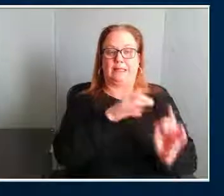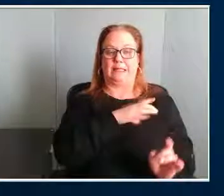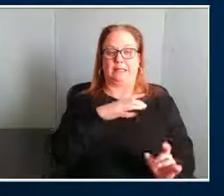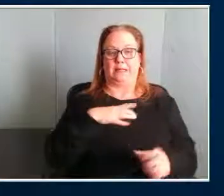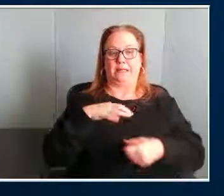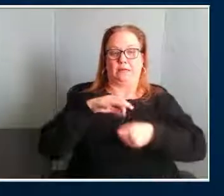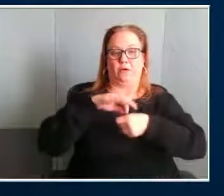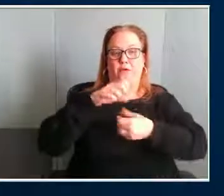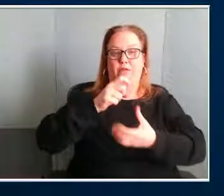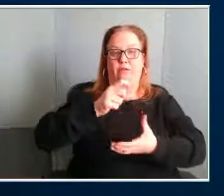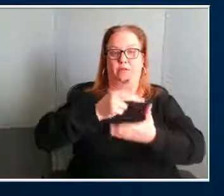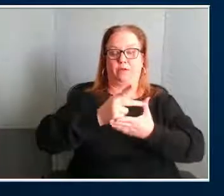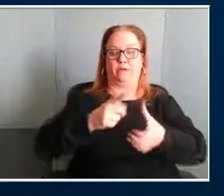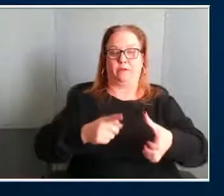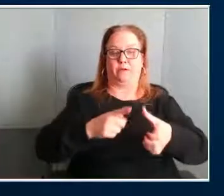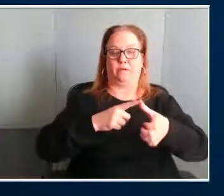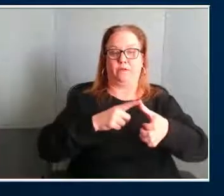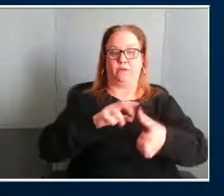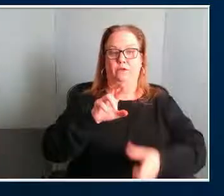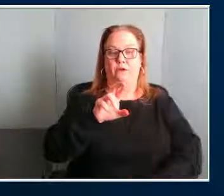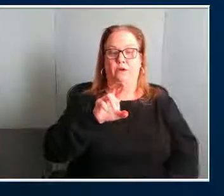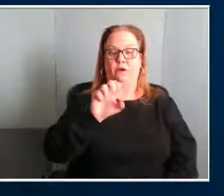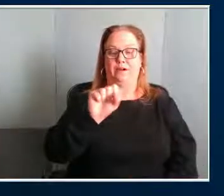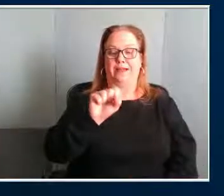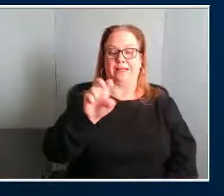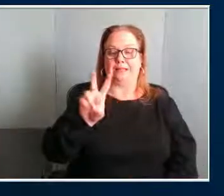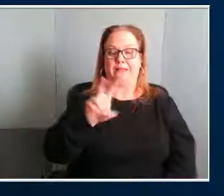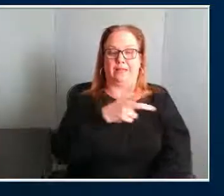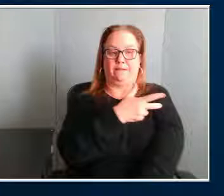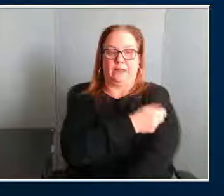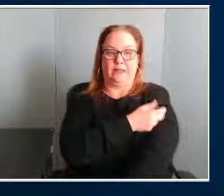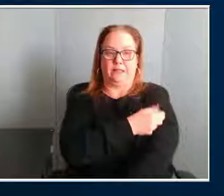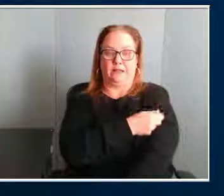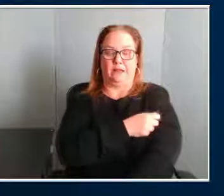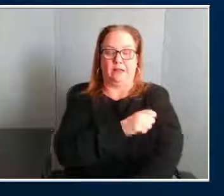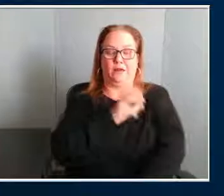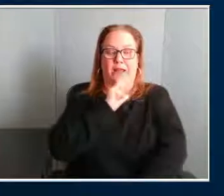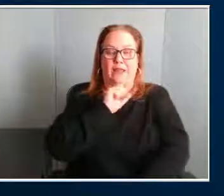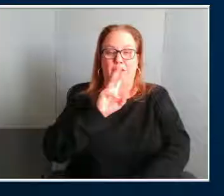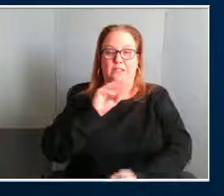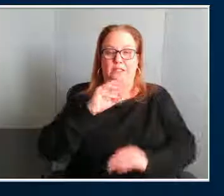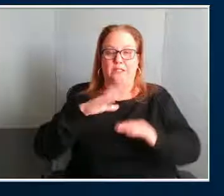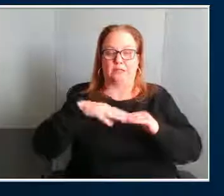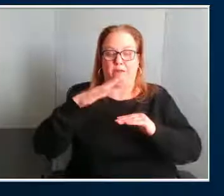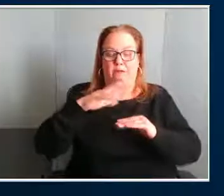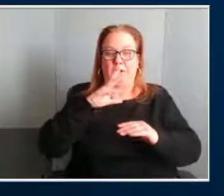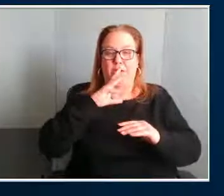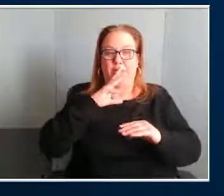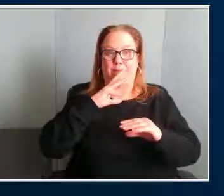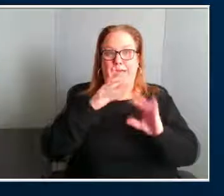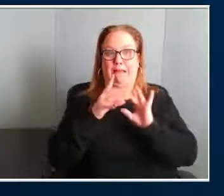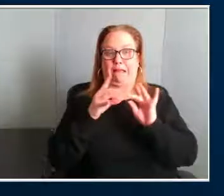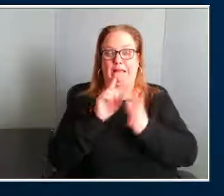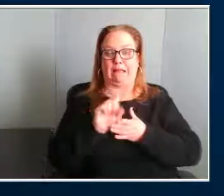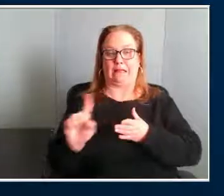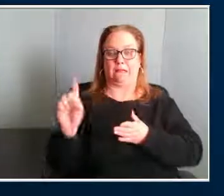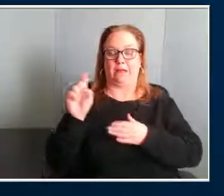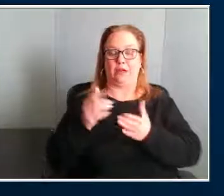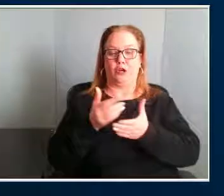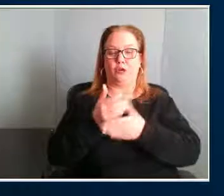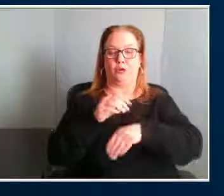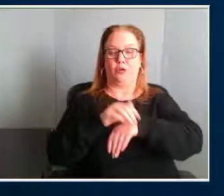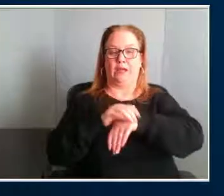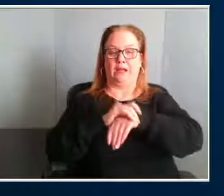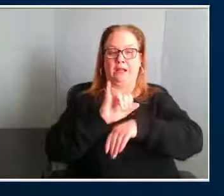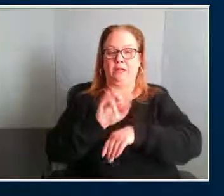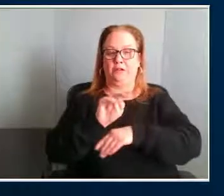to approve the first ever RSV vaccine for adults 60 years and older. We talked a little bit about that last week because New England Journal had a bunch of articles